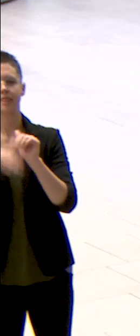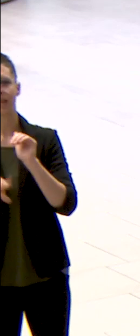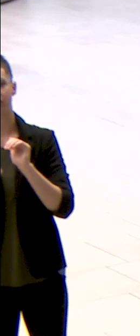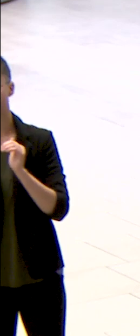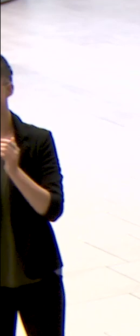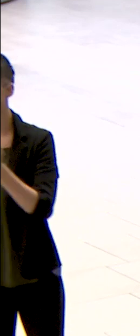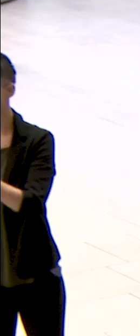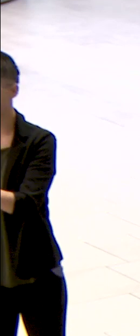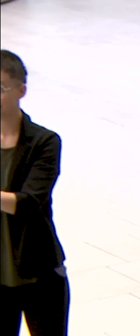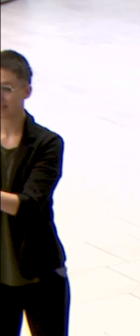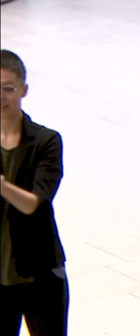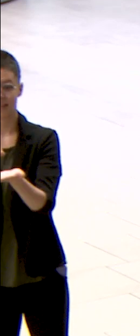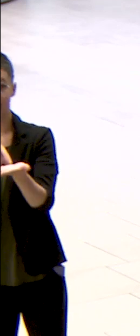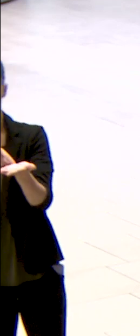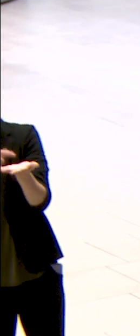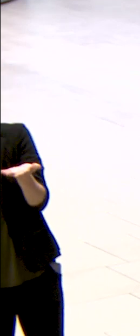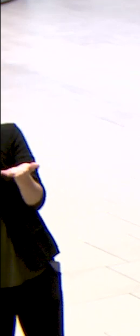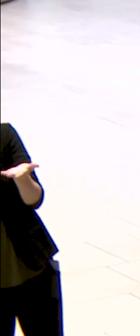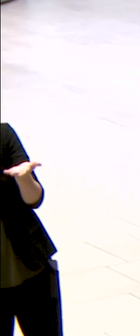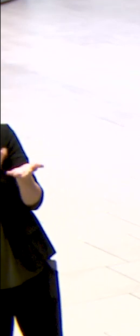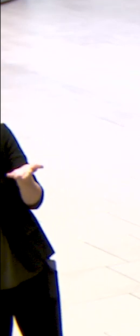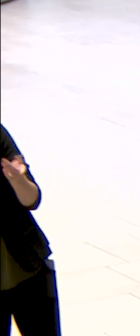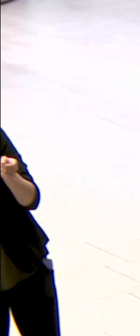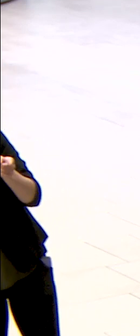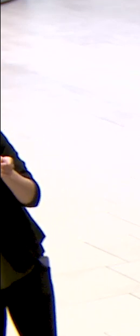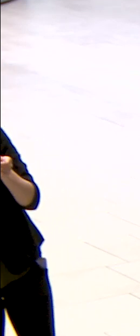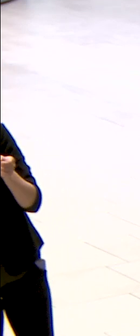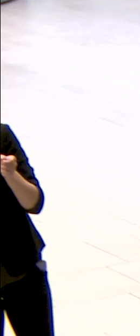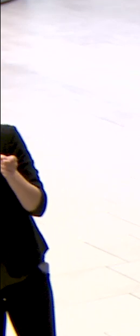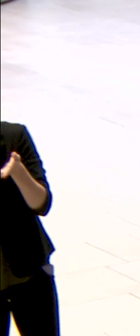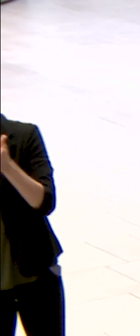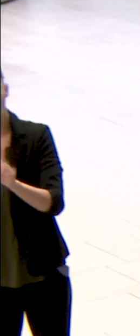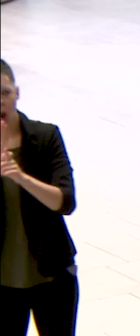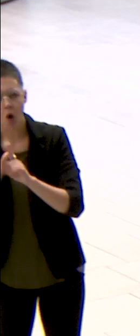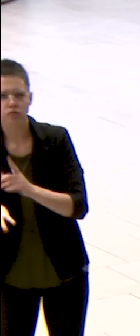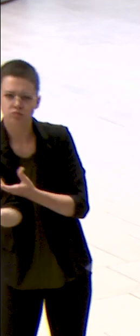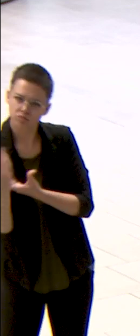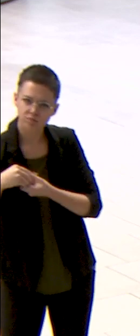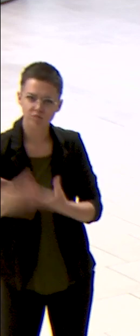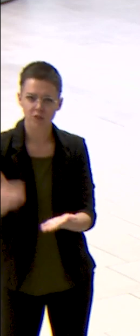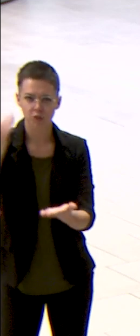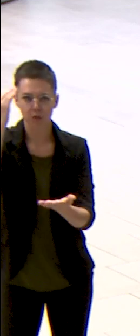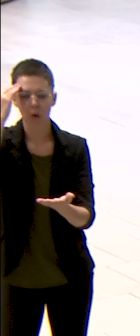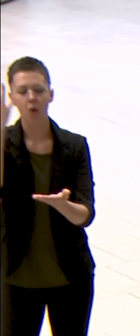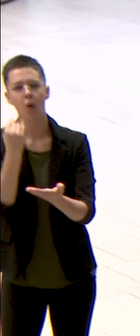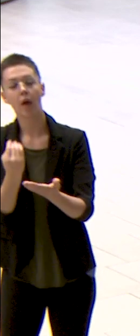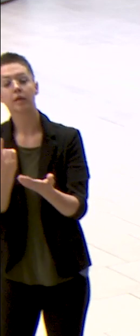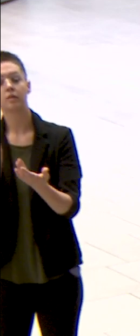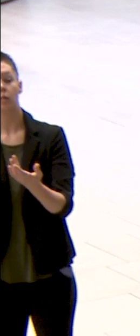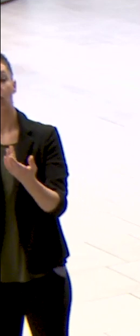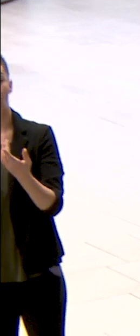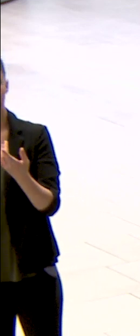looks multicultural. It's really, you know, those inside jokes, and that's, you know, where we've seen so much of our success with brand partners